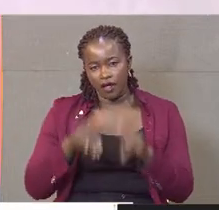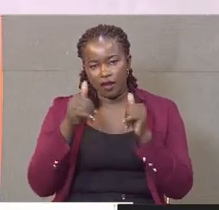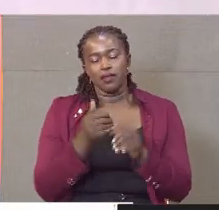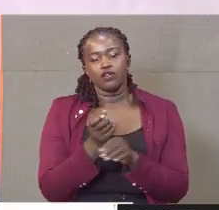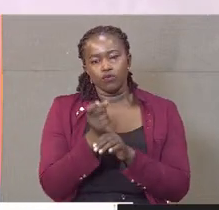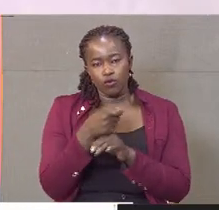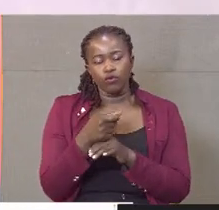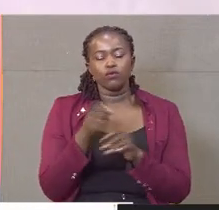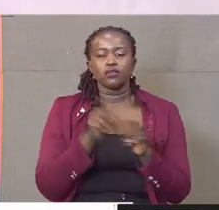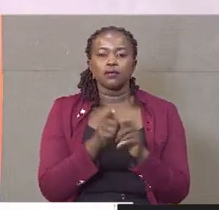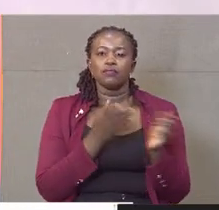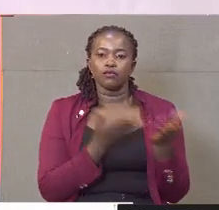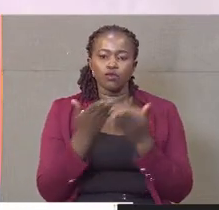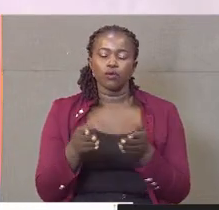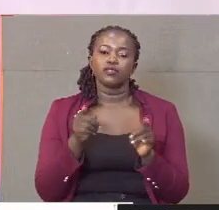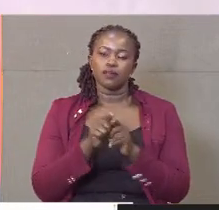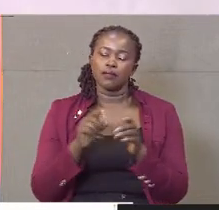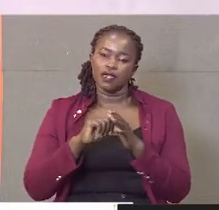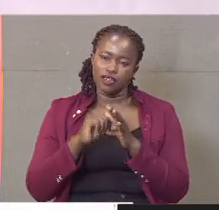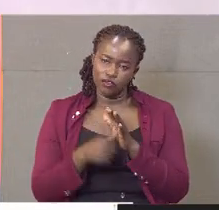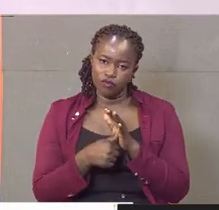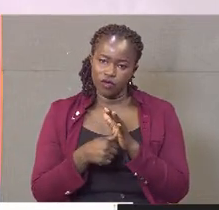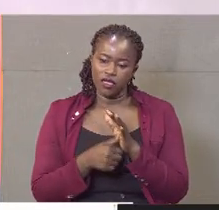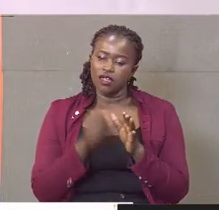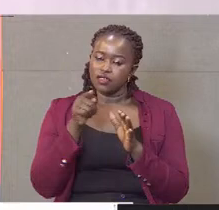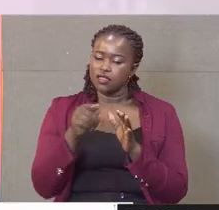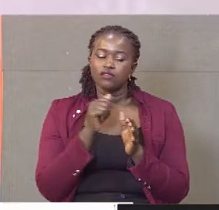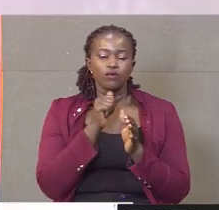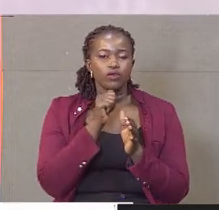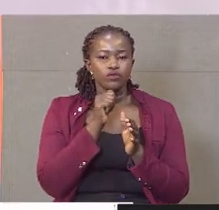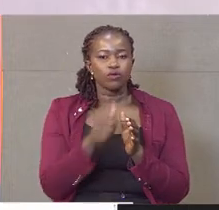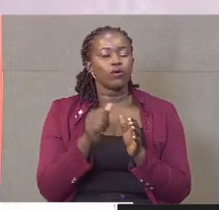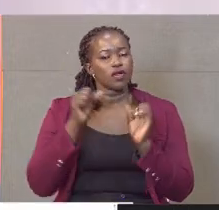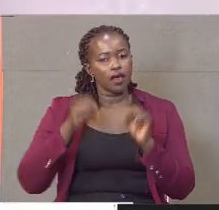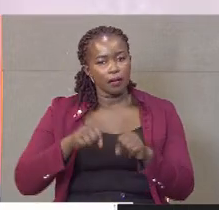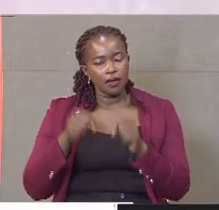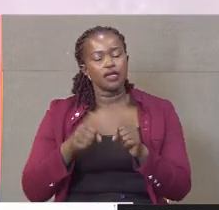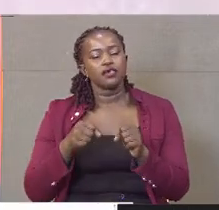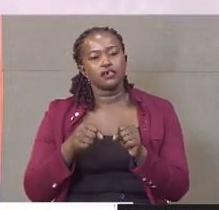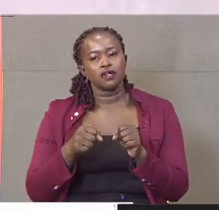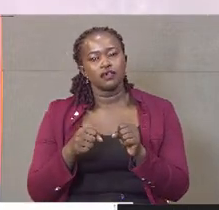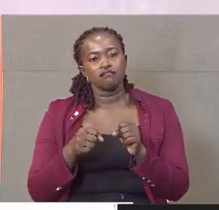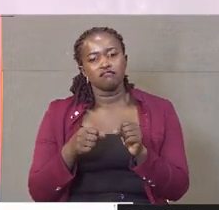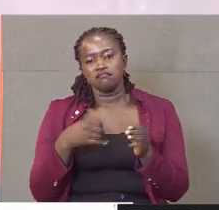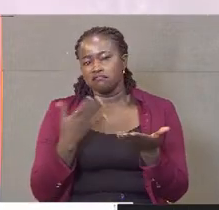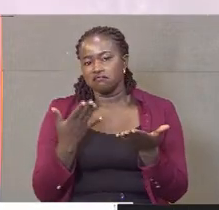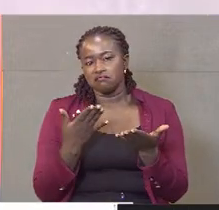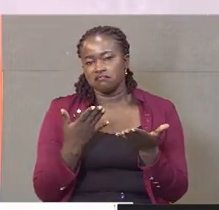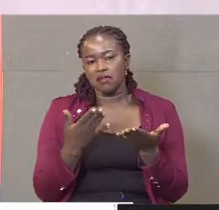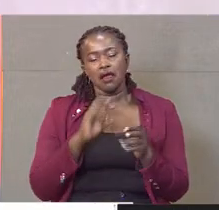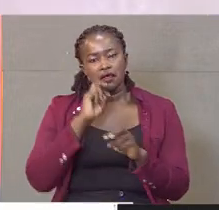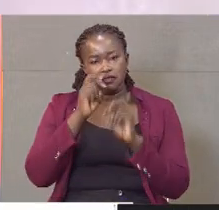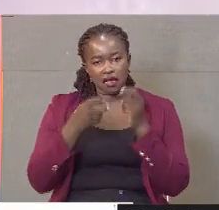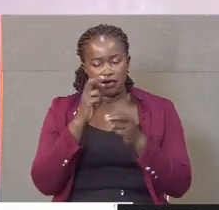raised similar issue. This has not been ably catered for. Secondly,